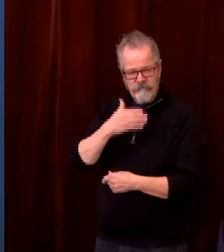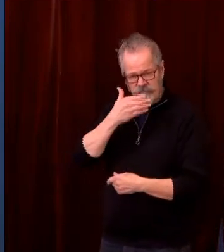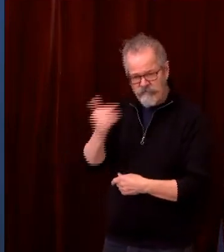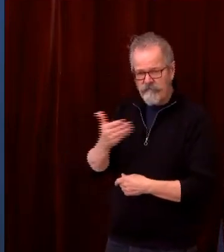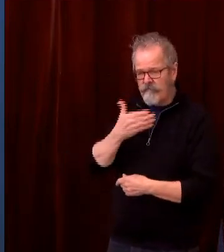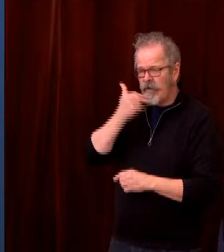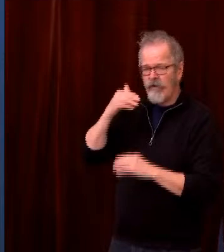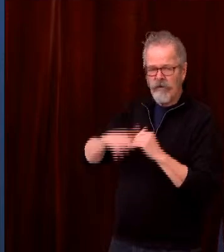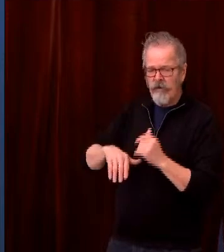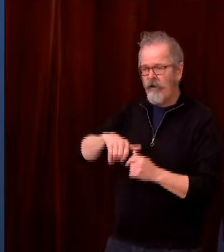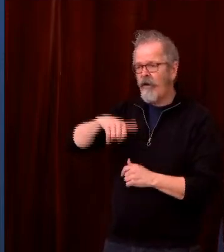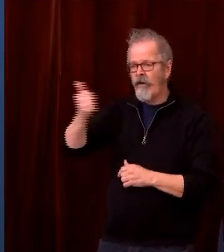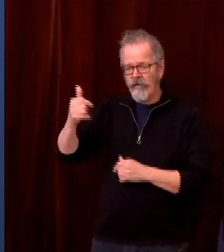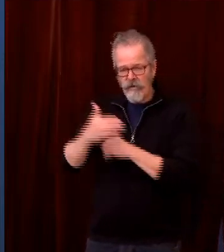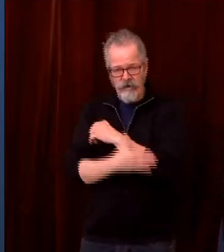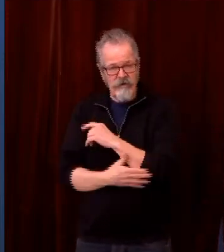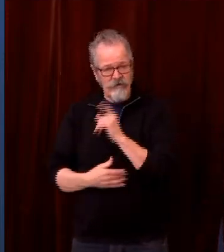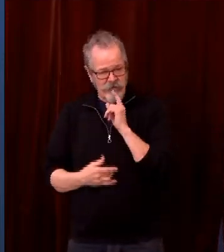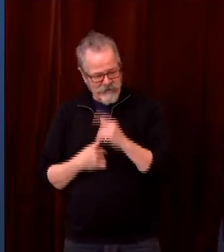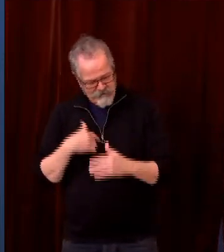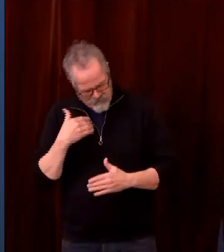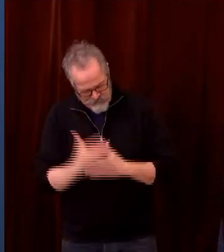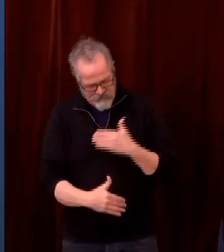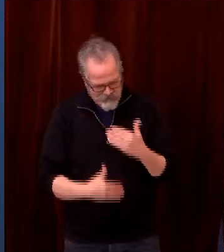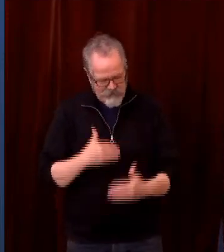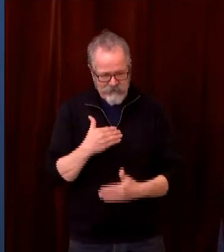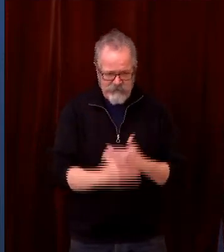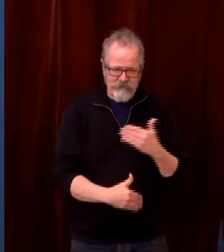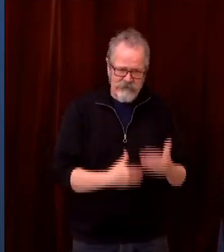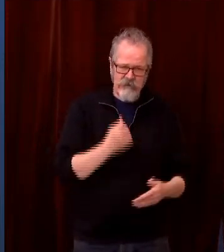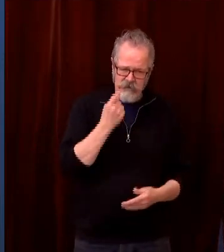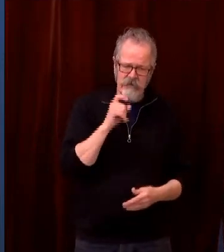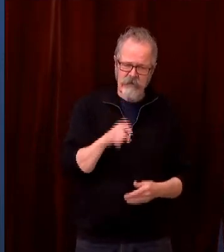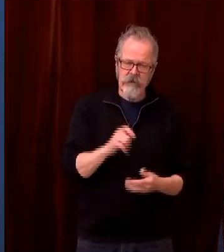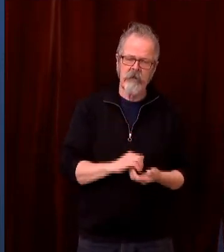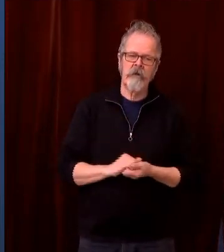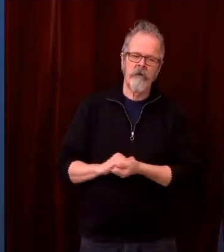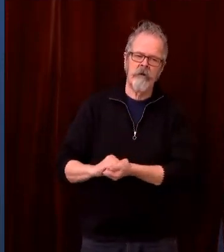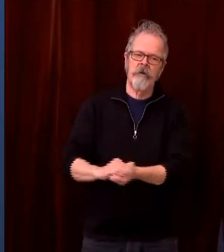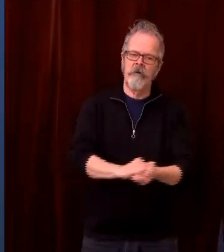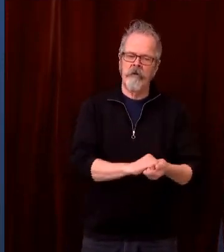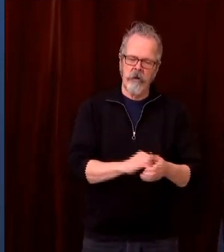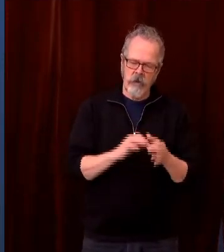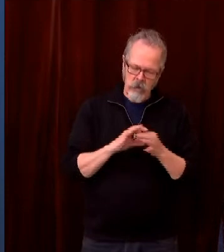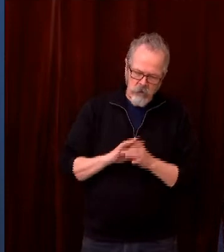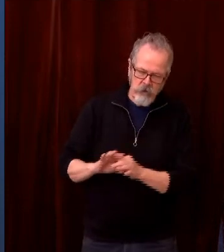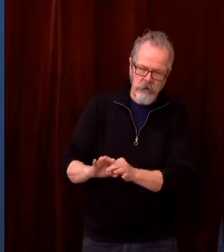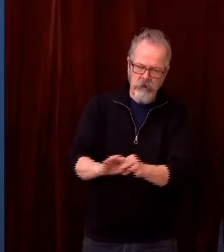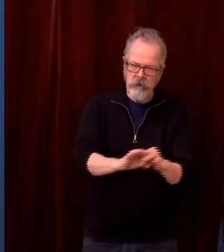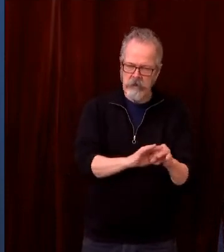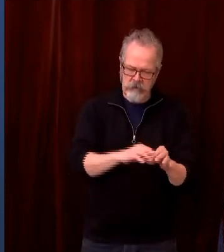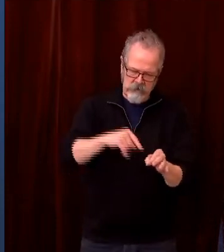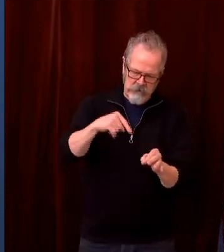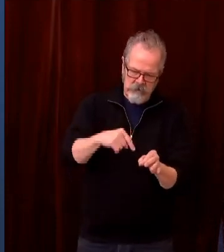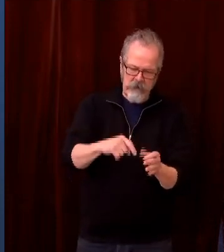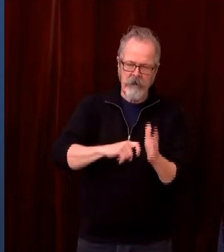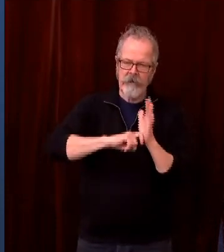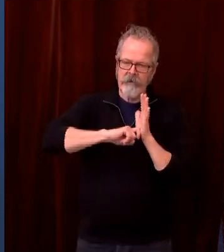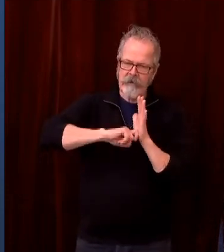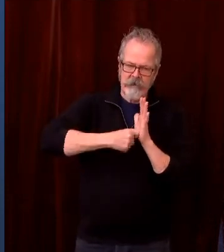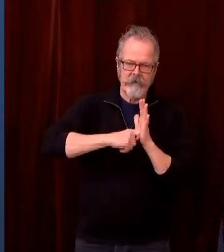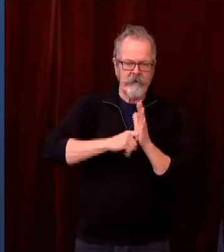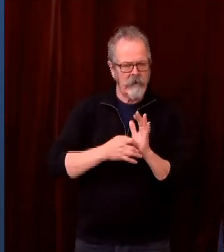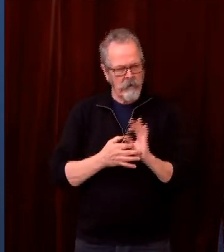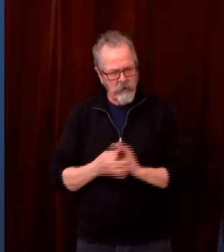together already in many ways, and I'm confident we'll continue to do so. I did hear about the story about this one